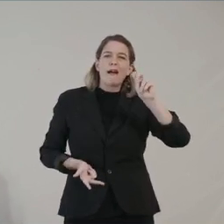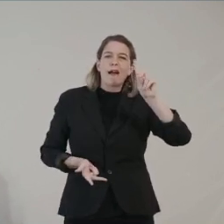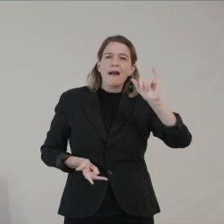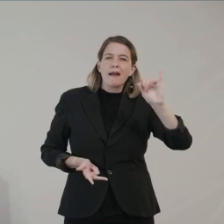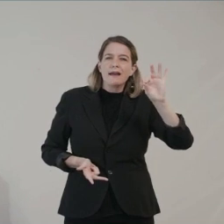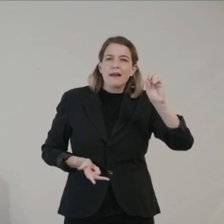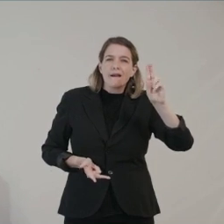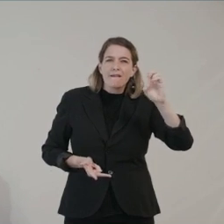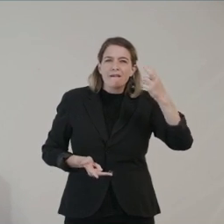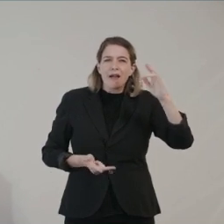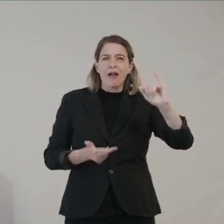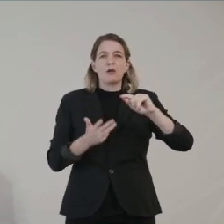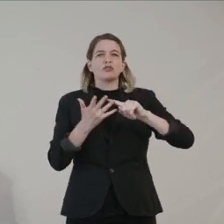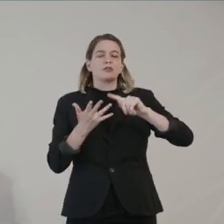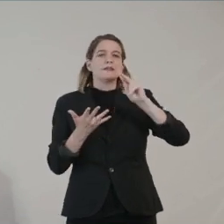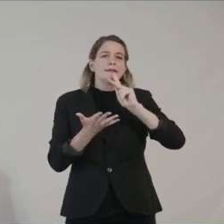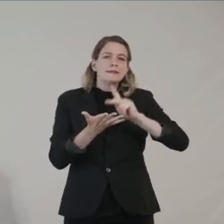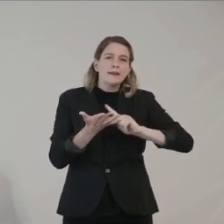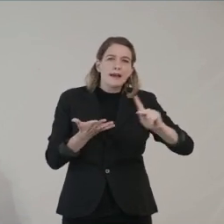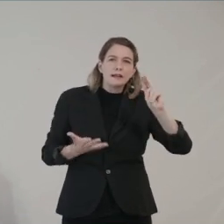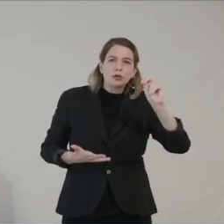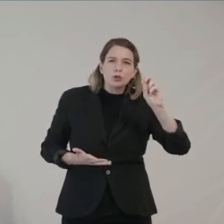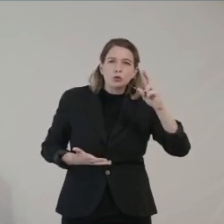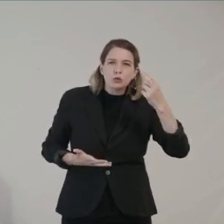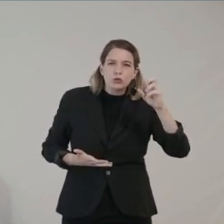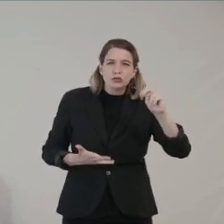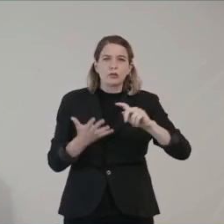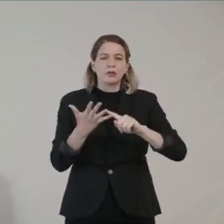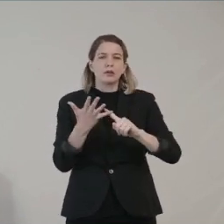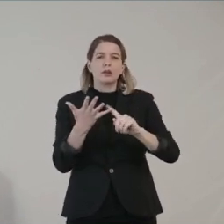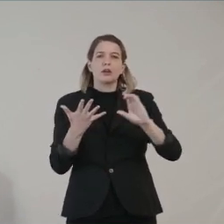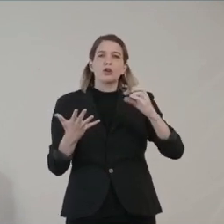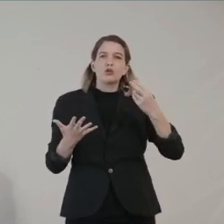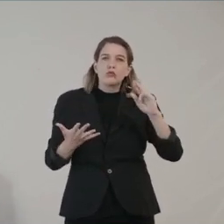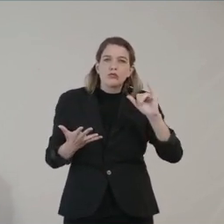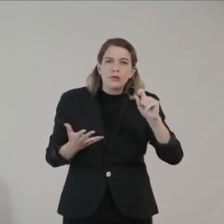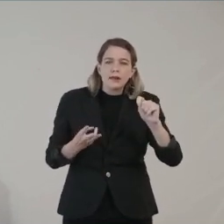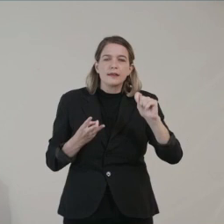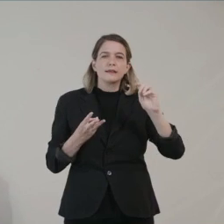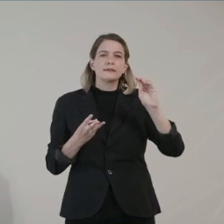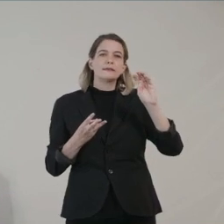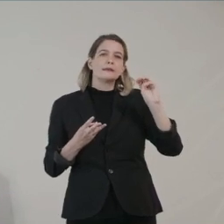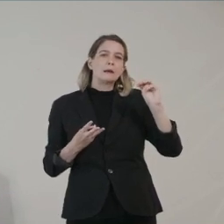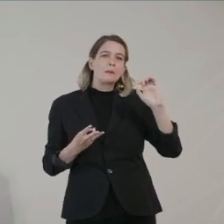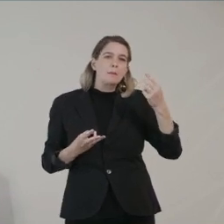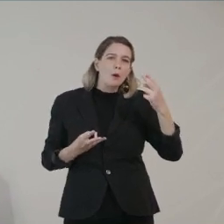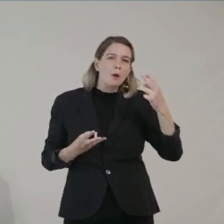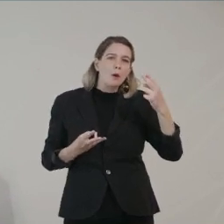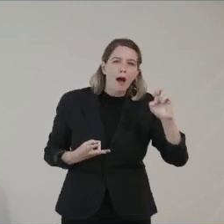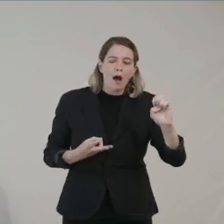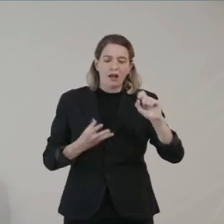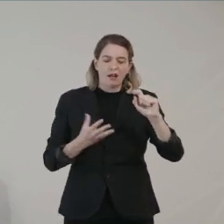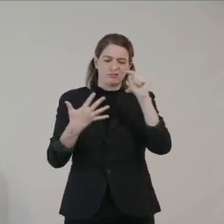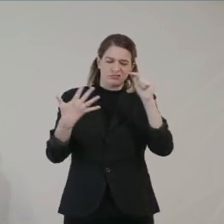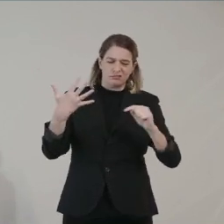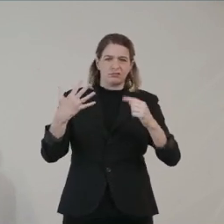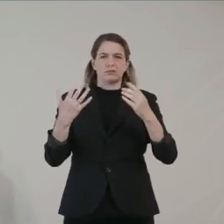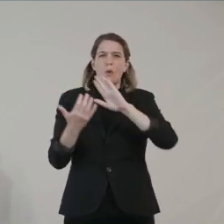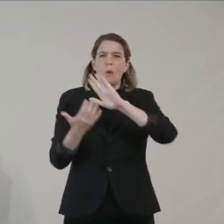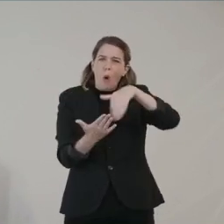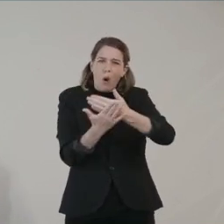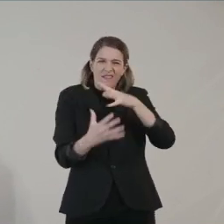Secretary Azar, of course, Dr. Christ and General McGuire are always on those calls. Part of where we are today